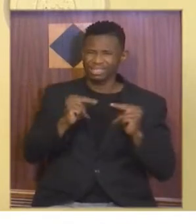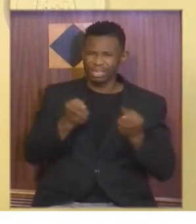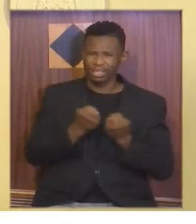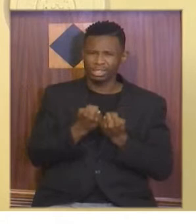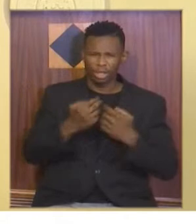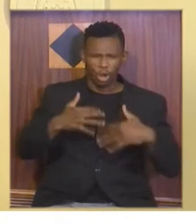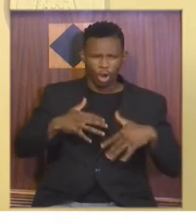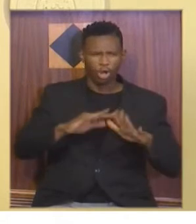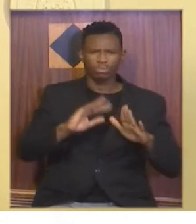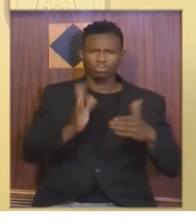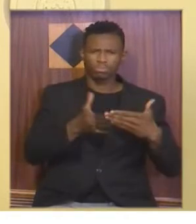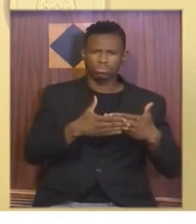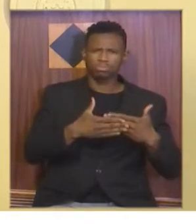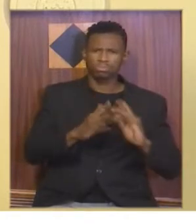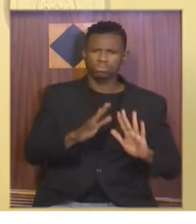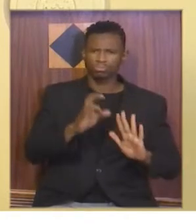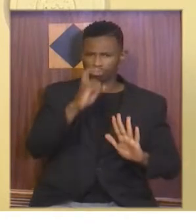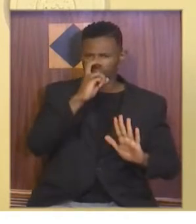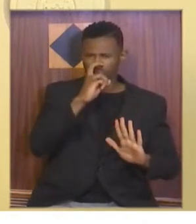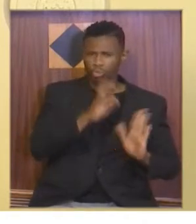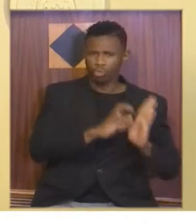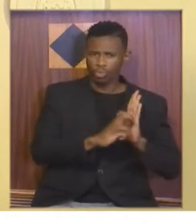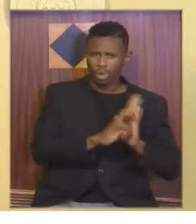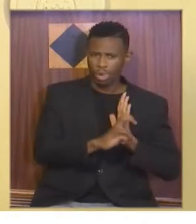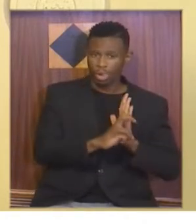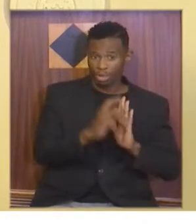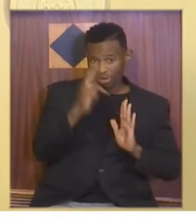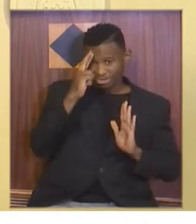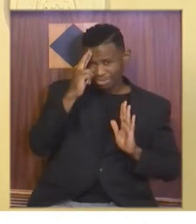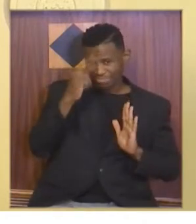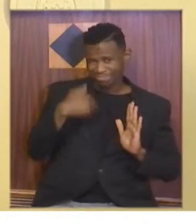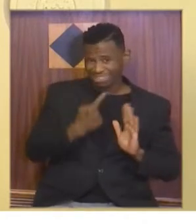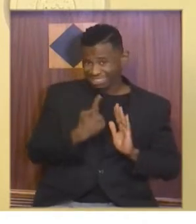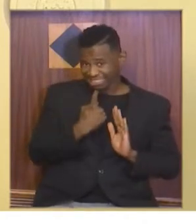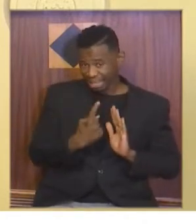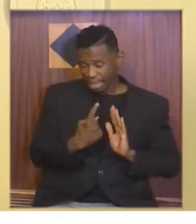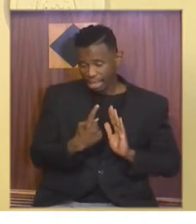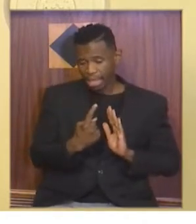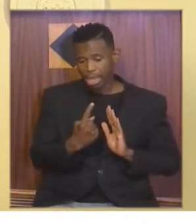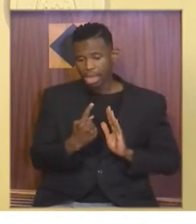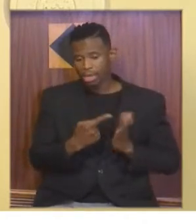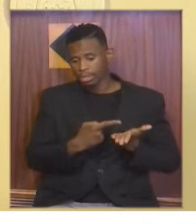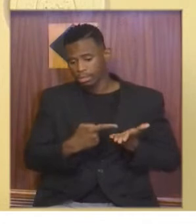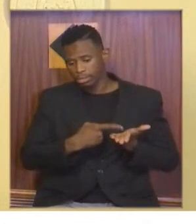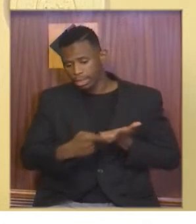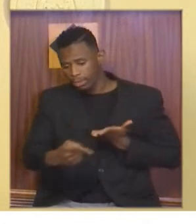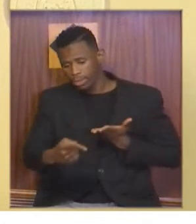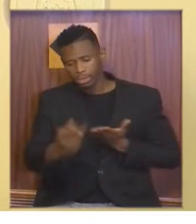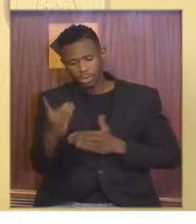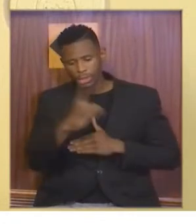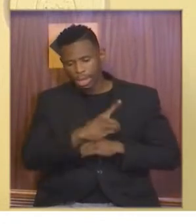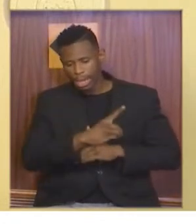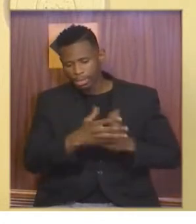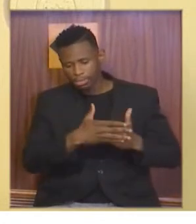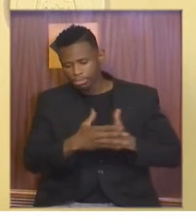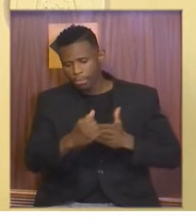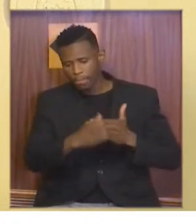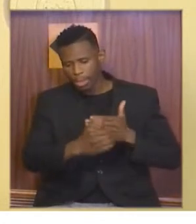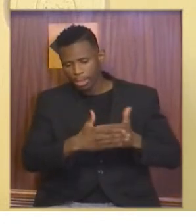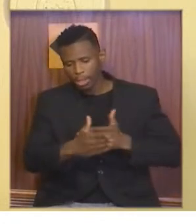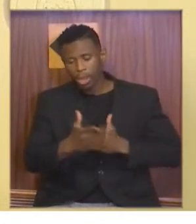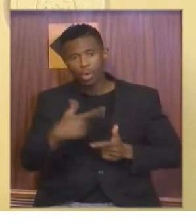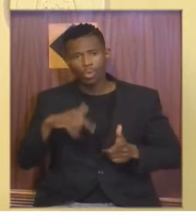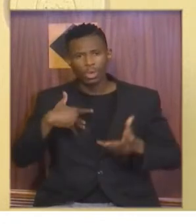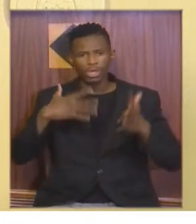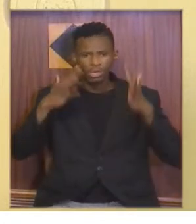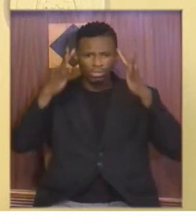that in the days, weeks, and months ahead, our resolve, our